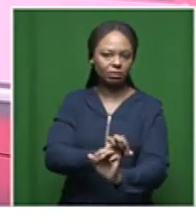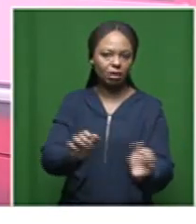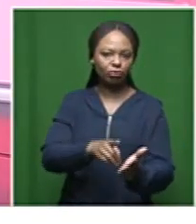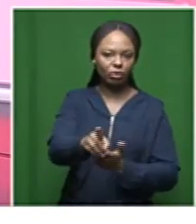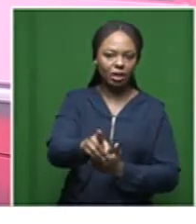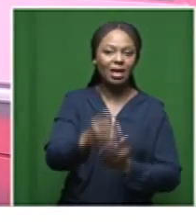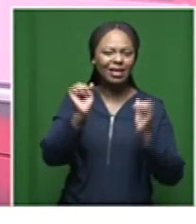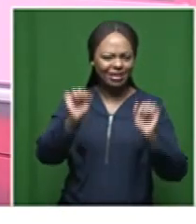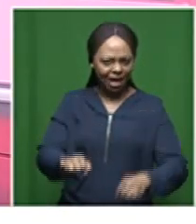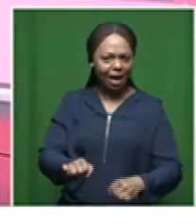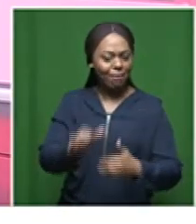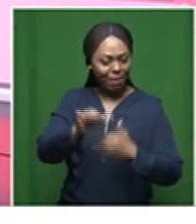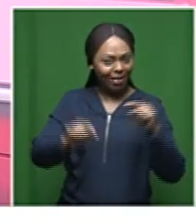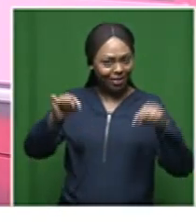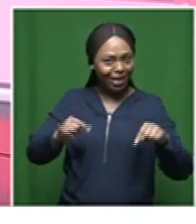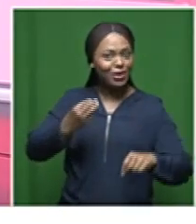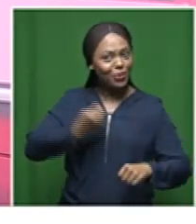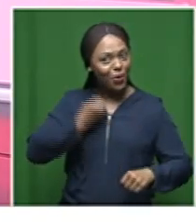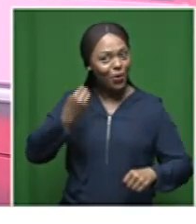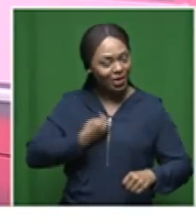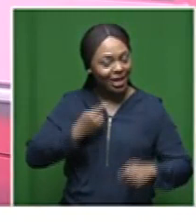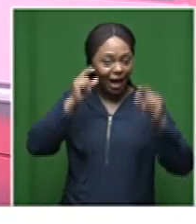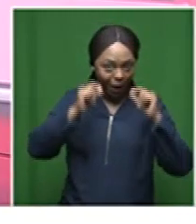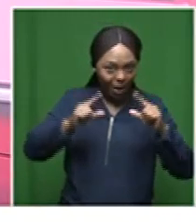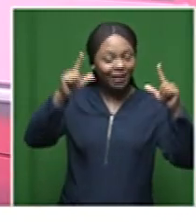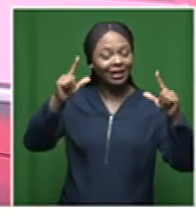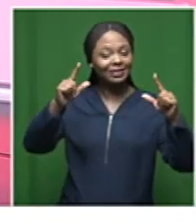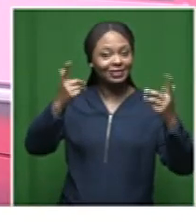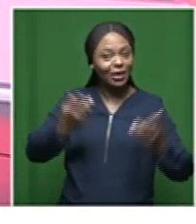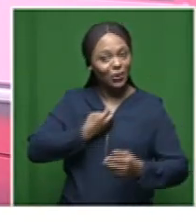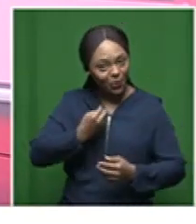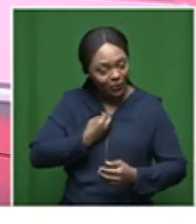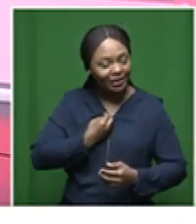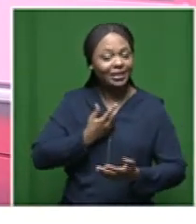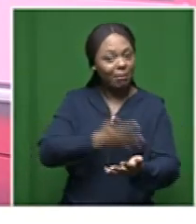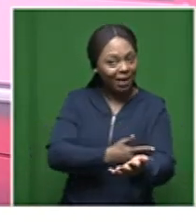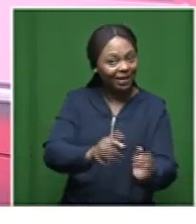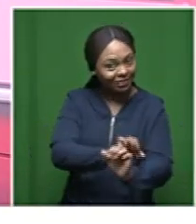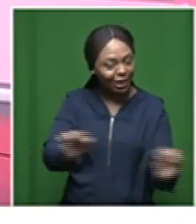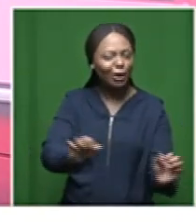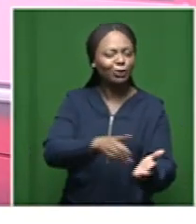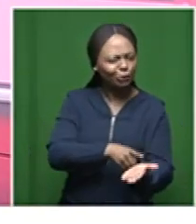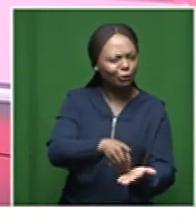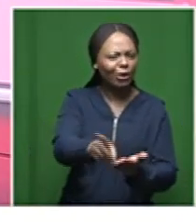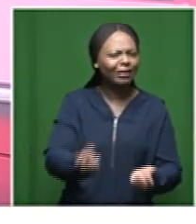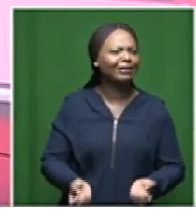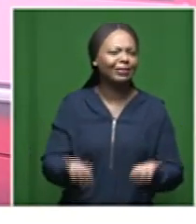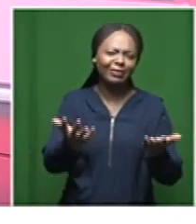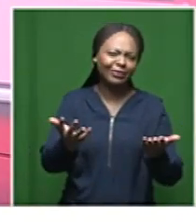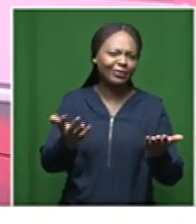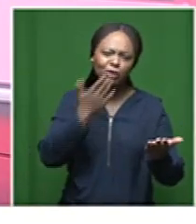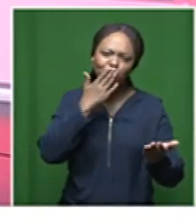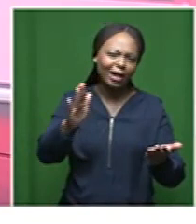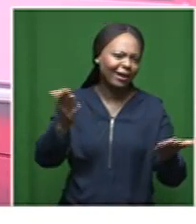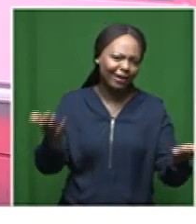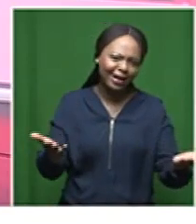Month this month, there's an urgent need to also create awareness amongst young people to donate blood. And as this noble act, you can go out and